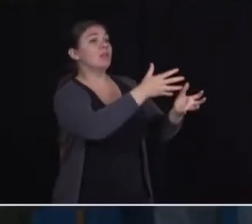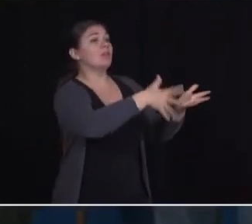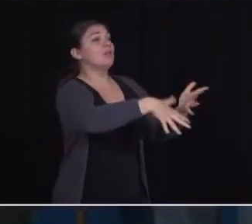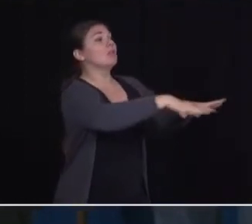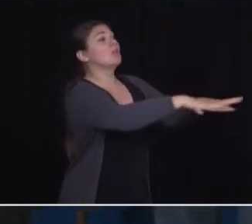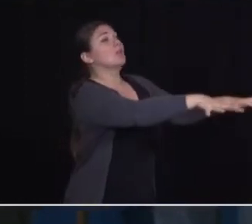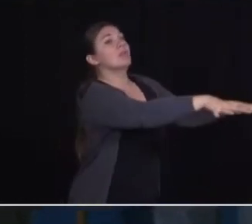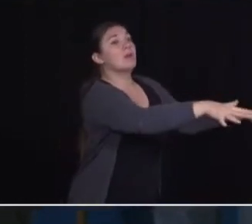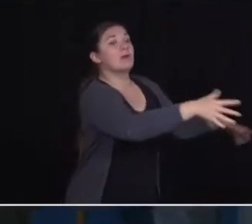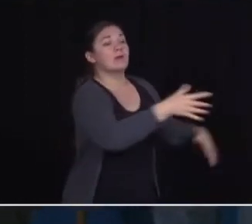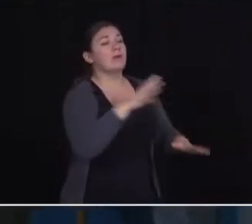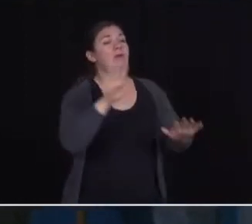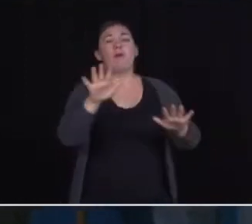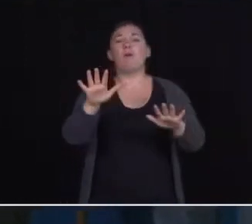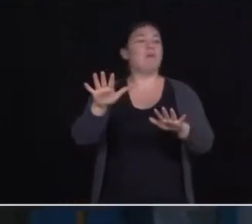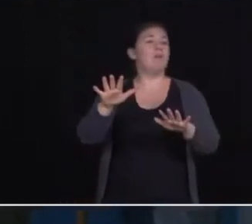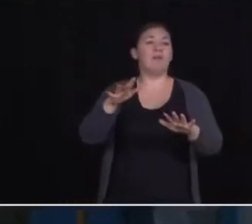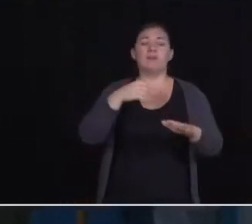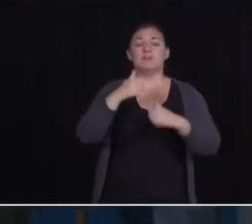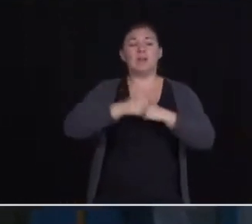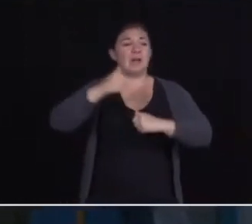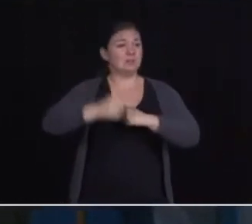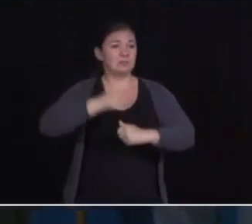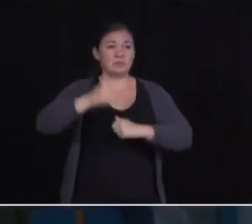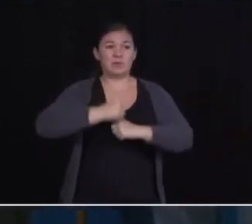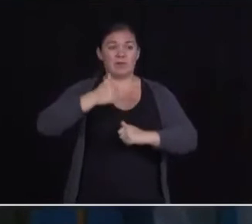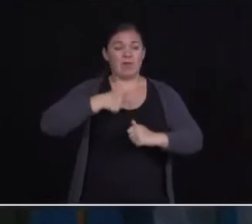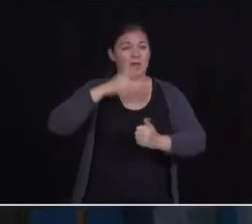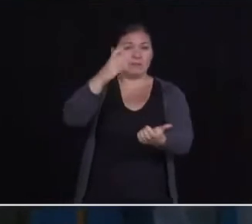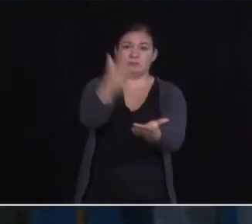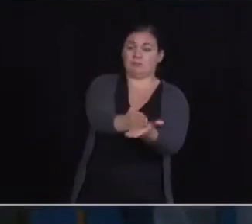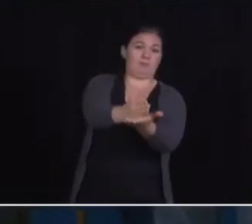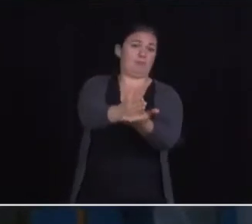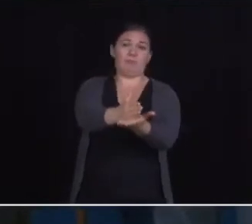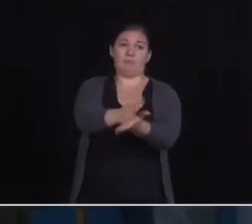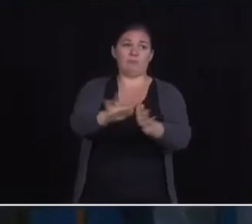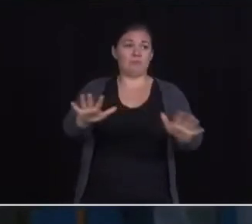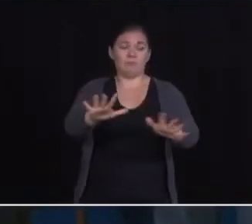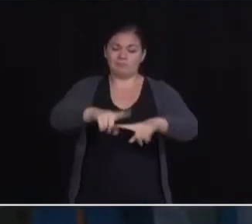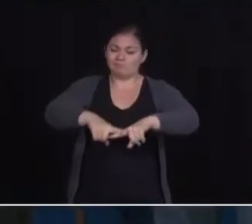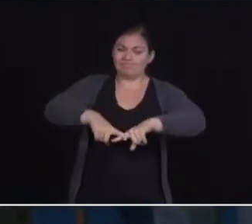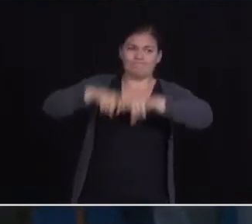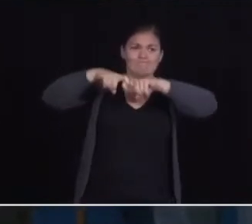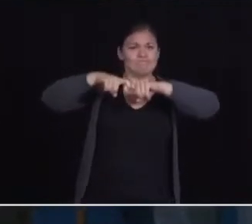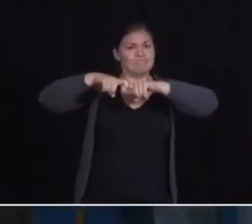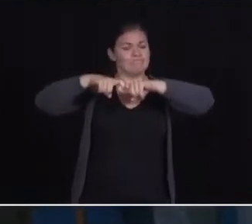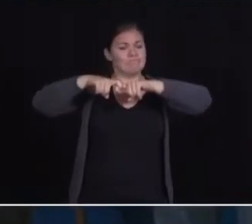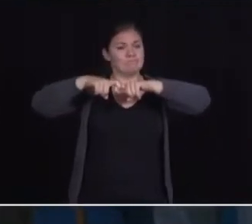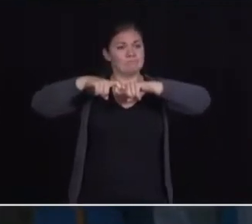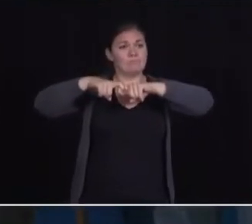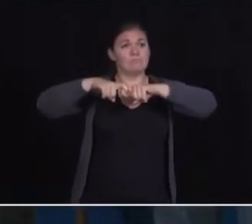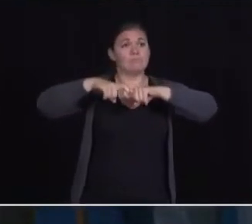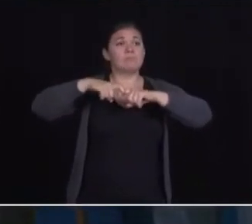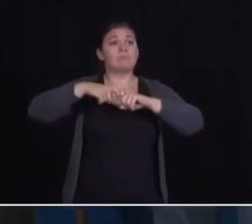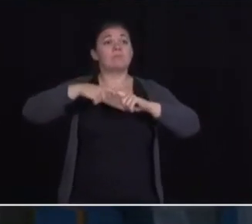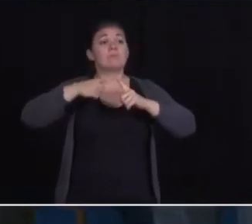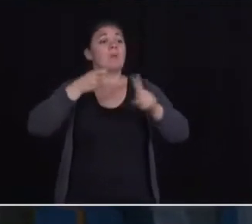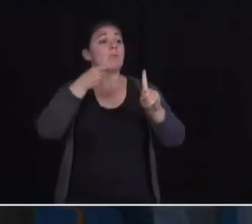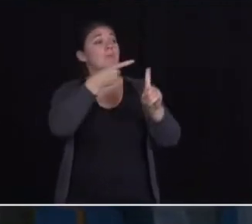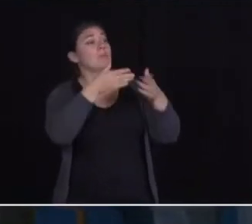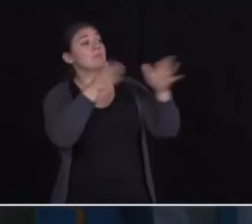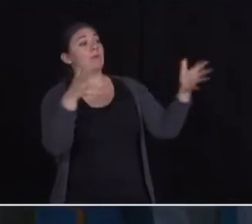tracks. On the advice of the Chief Medical Officer of Health and public health experts, we are tightening public health measures in